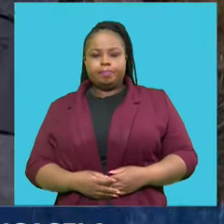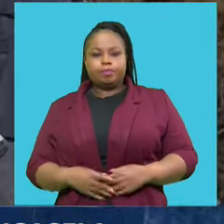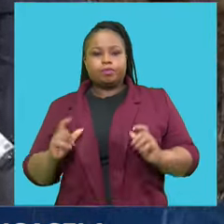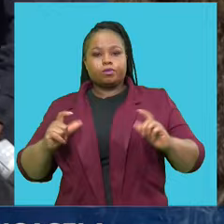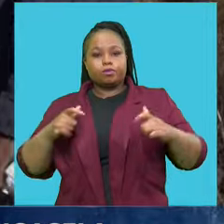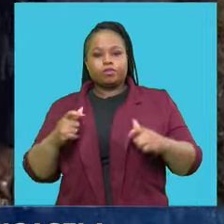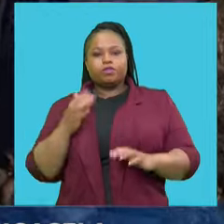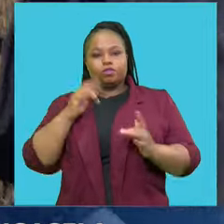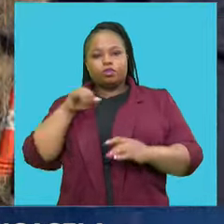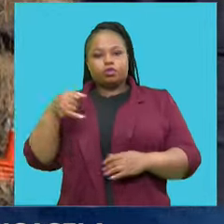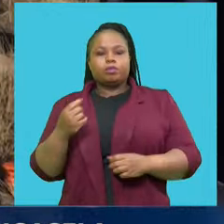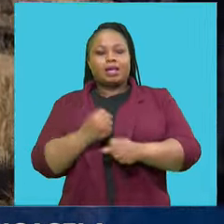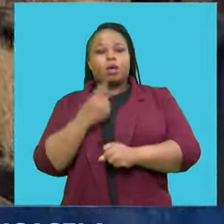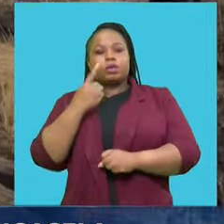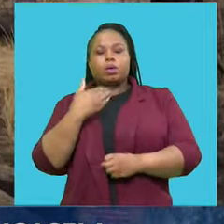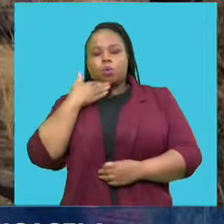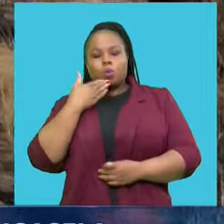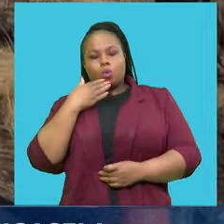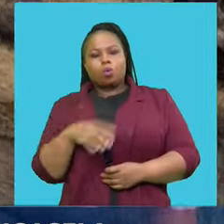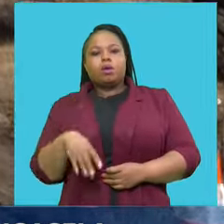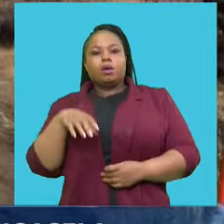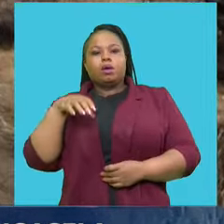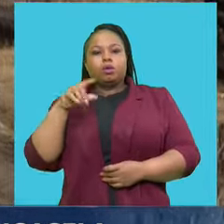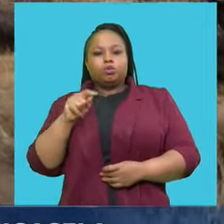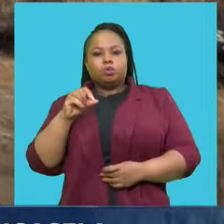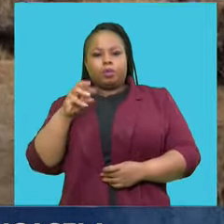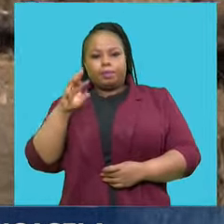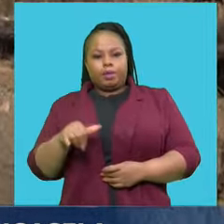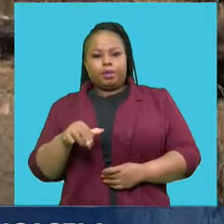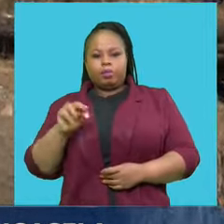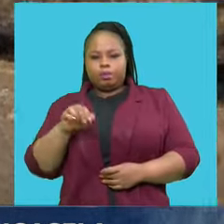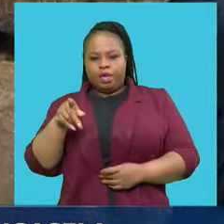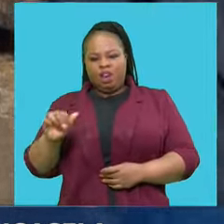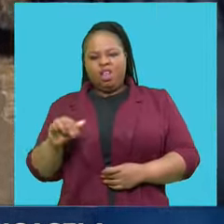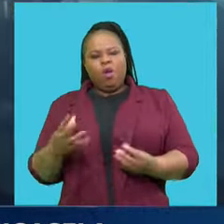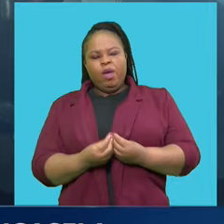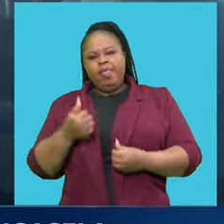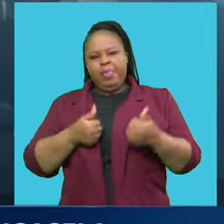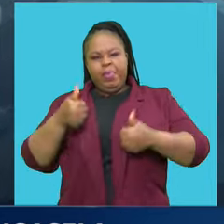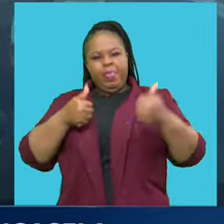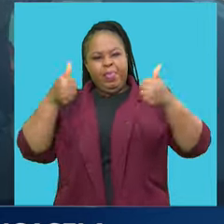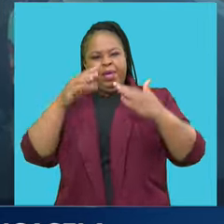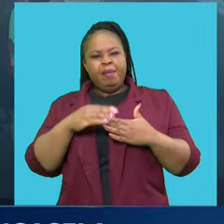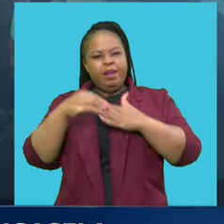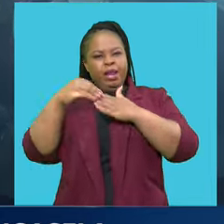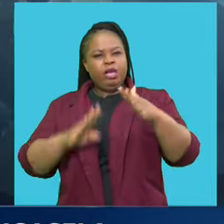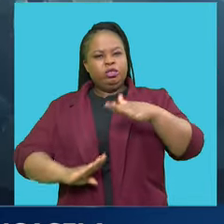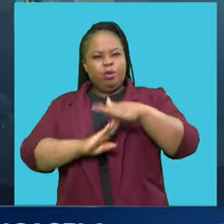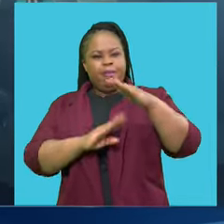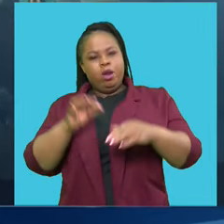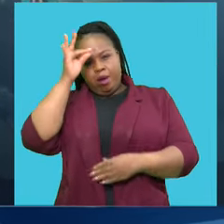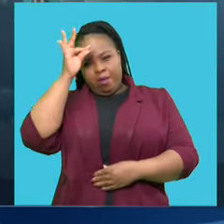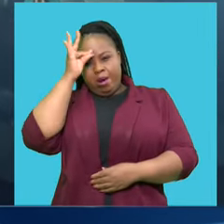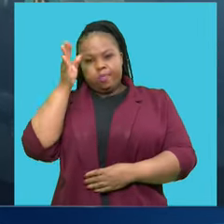Umkomishinala wephondo laseGautini uLieutenant General Thomi Mthombeni ebegunye nabaphathi abaphezulu benkonzo